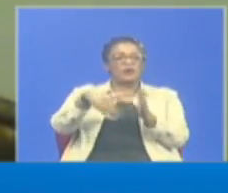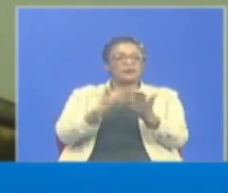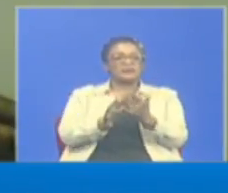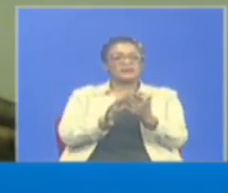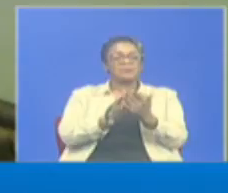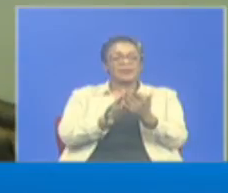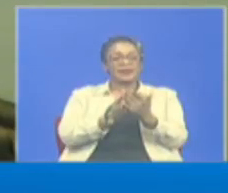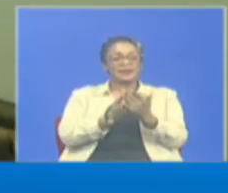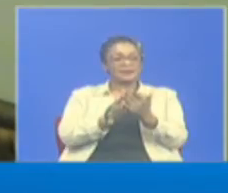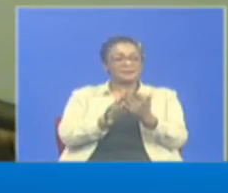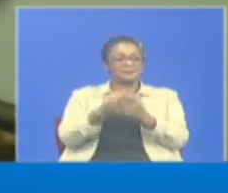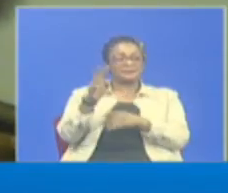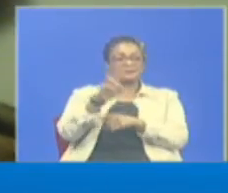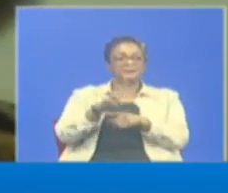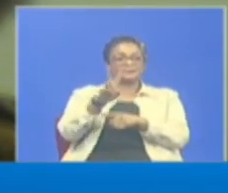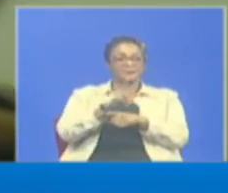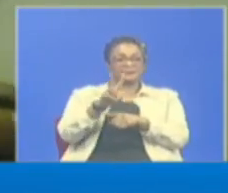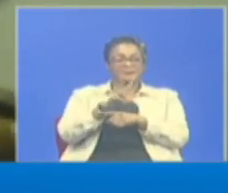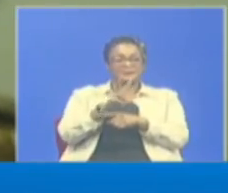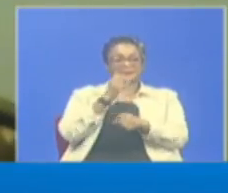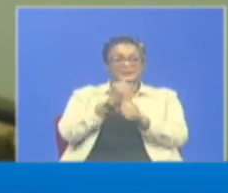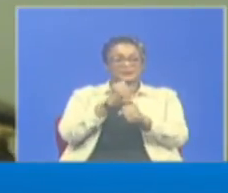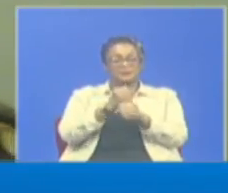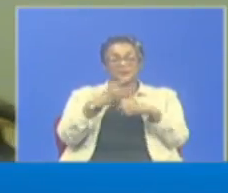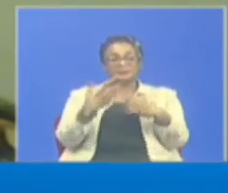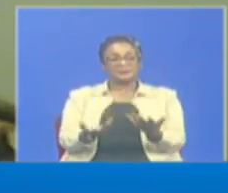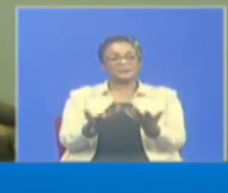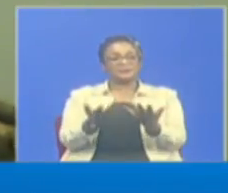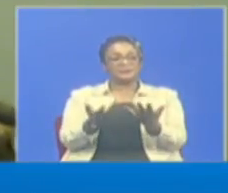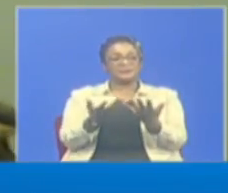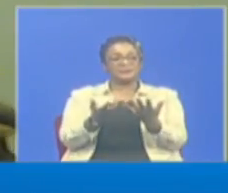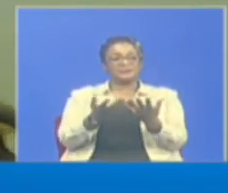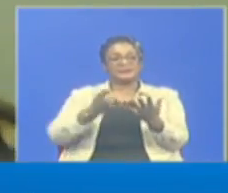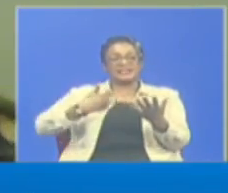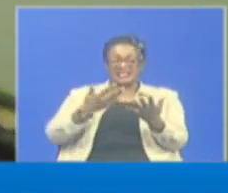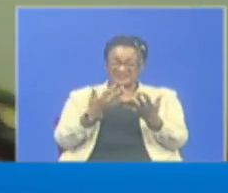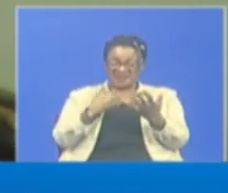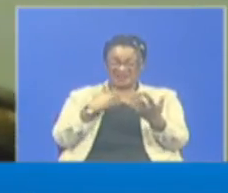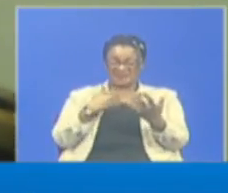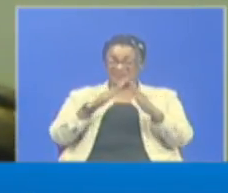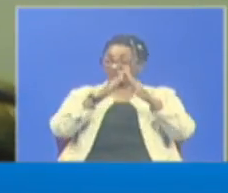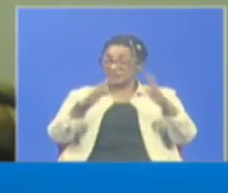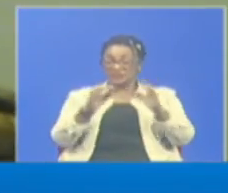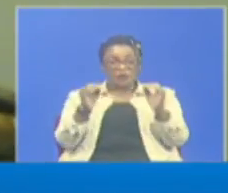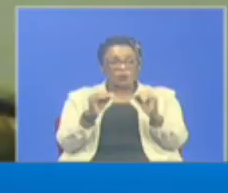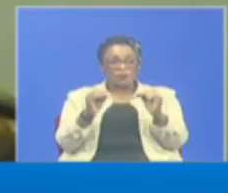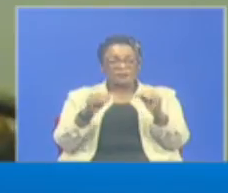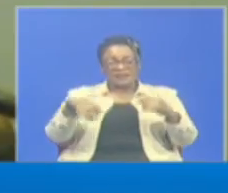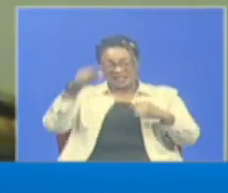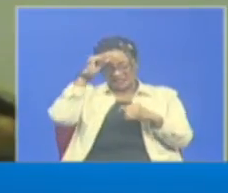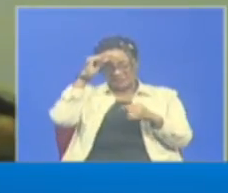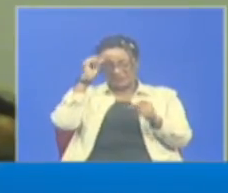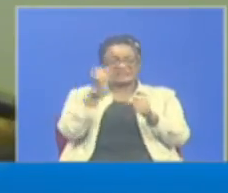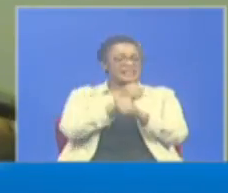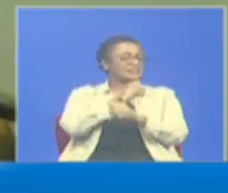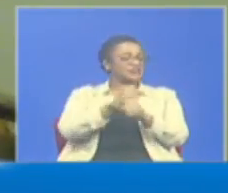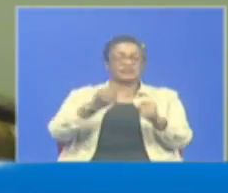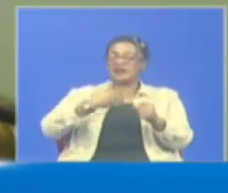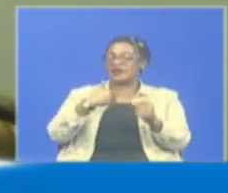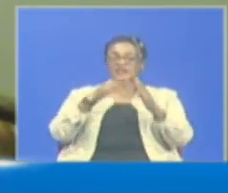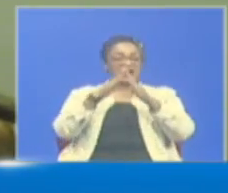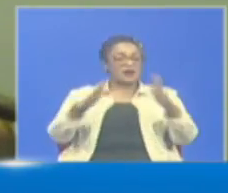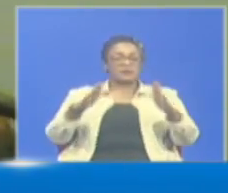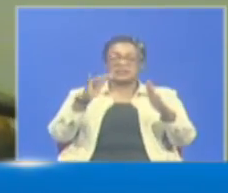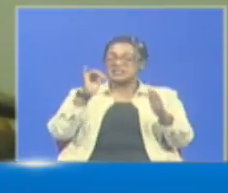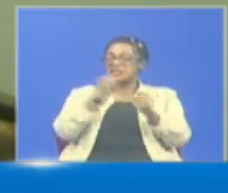Where do these women and all these victims run to, if not to a safe space, to a shelter? The government does not have shelters. It does not have safe